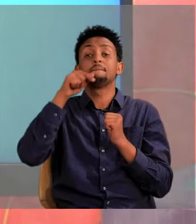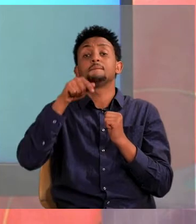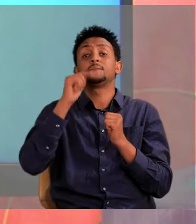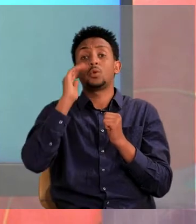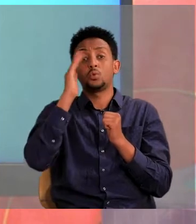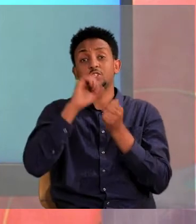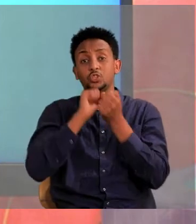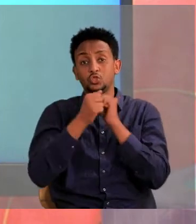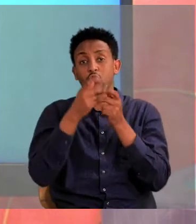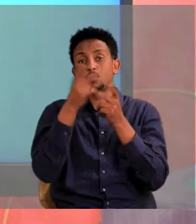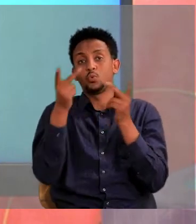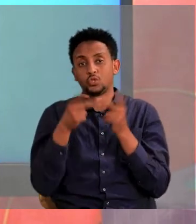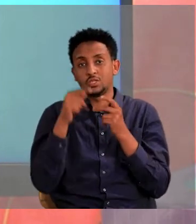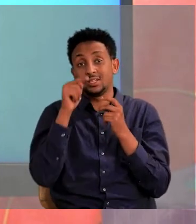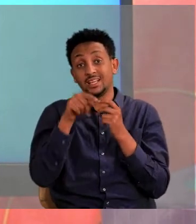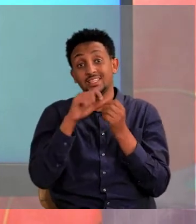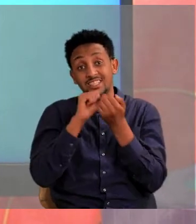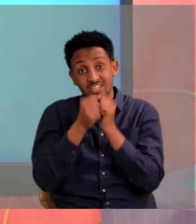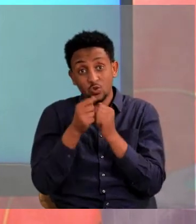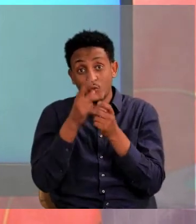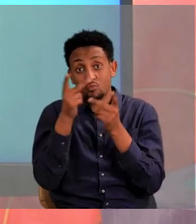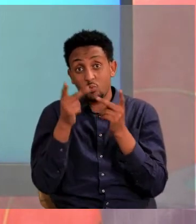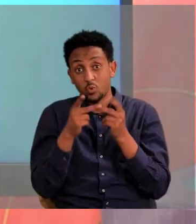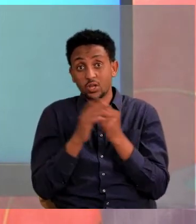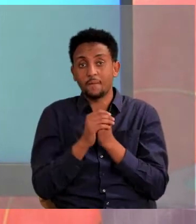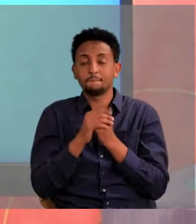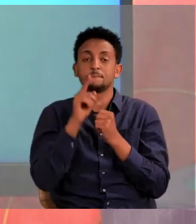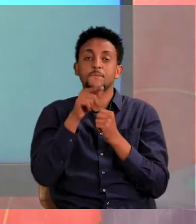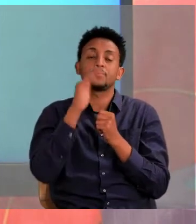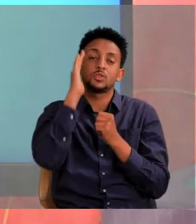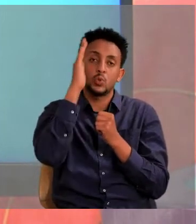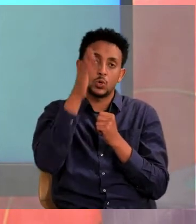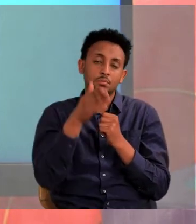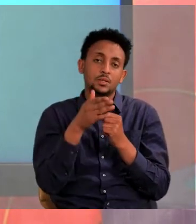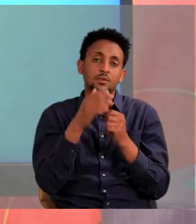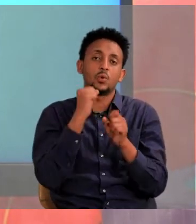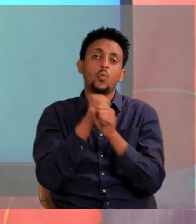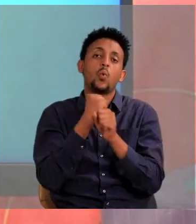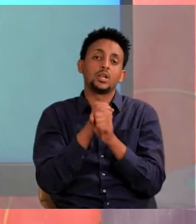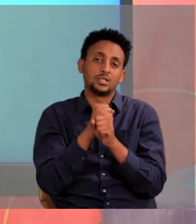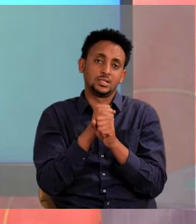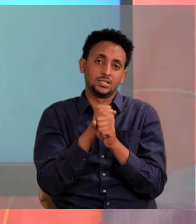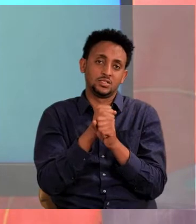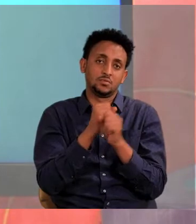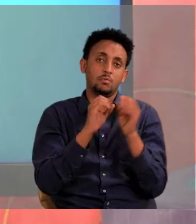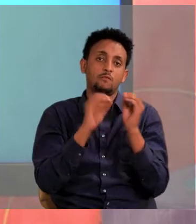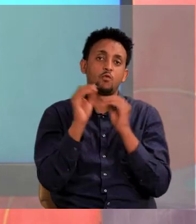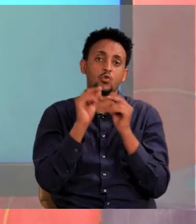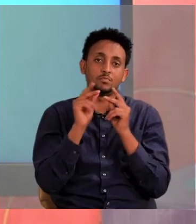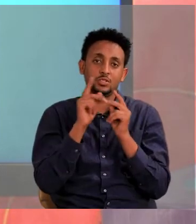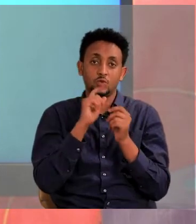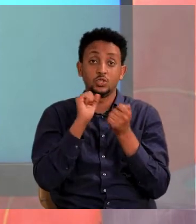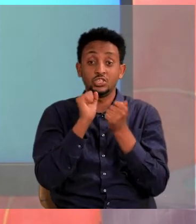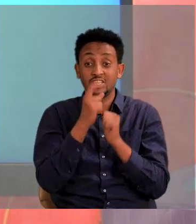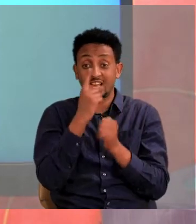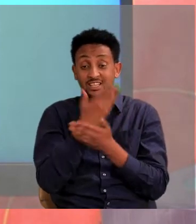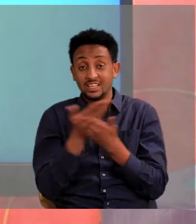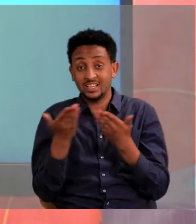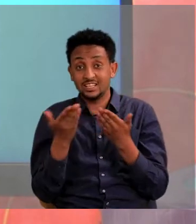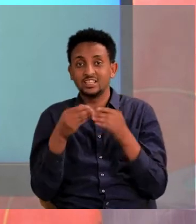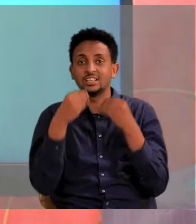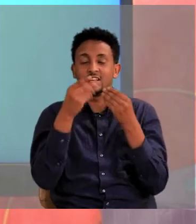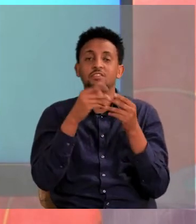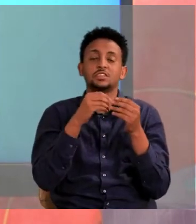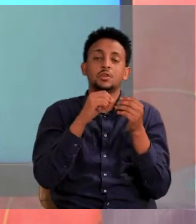be a change of position. Due to that change of position, there will be a work performed on it. And the change of something enables us